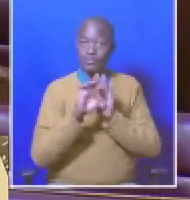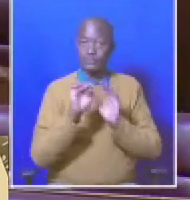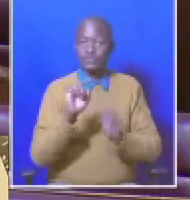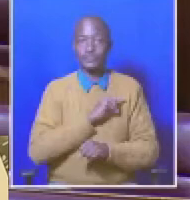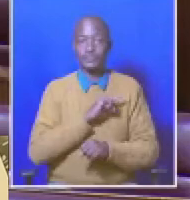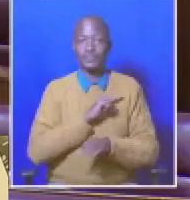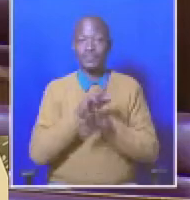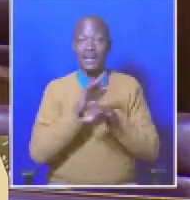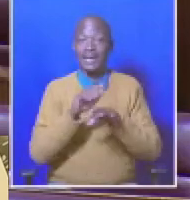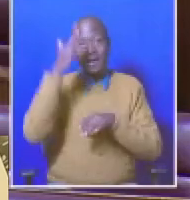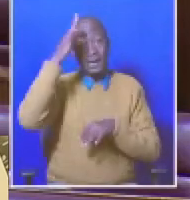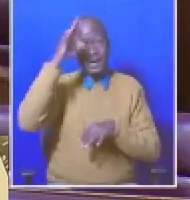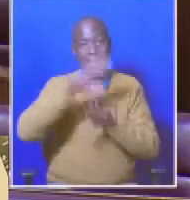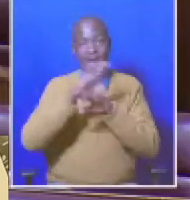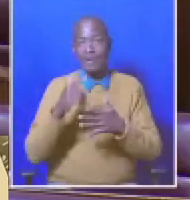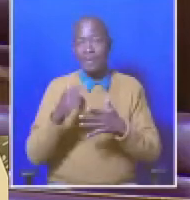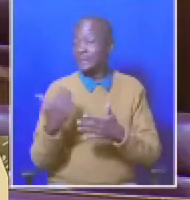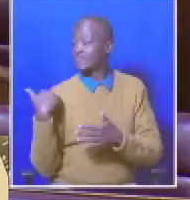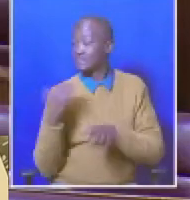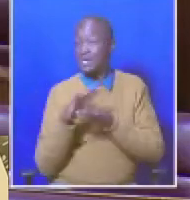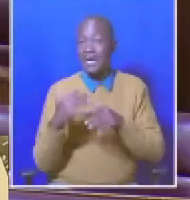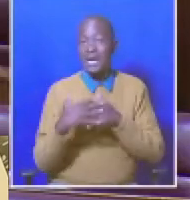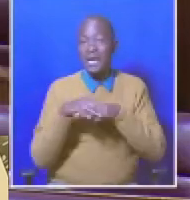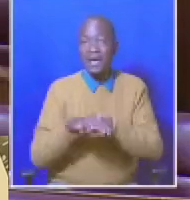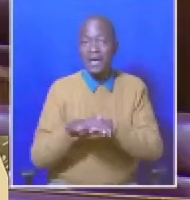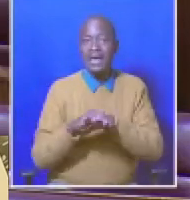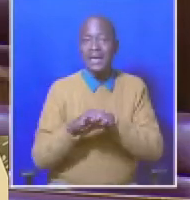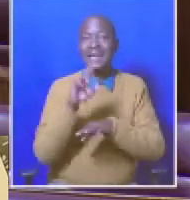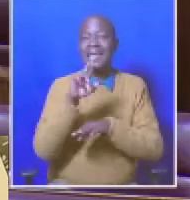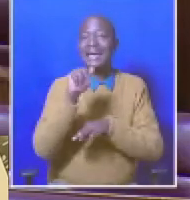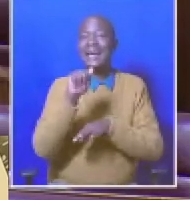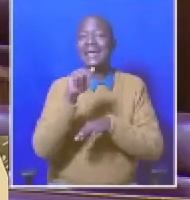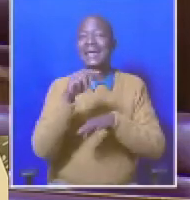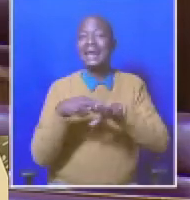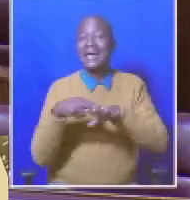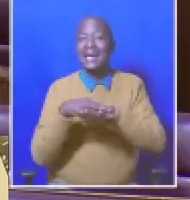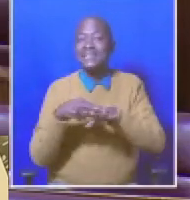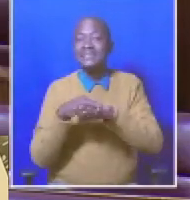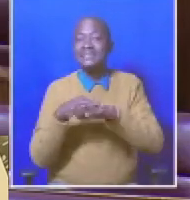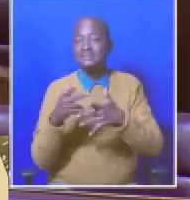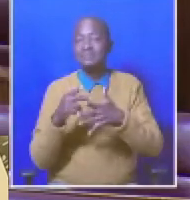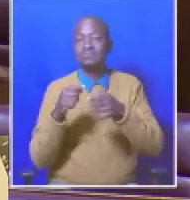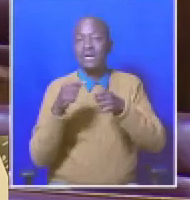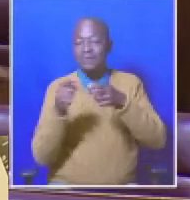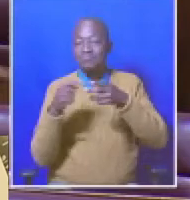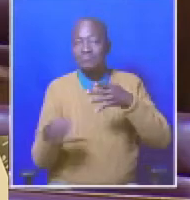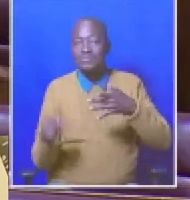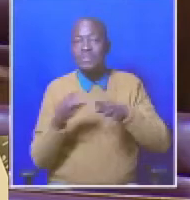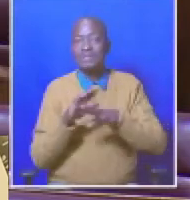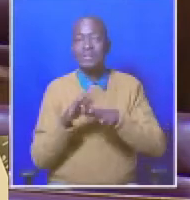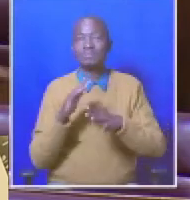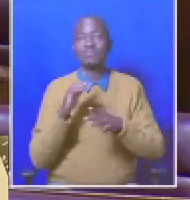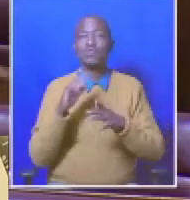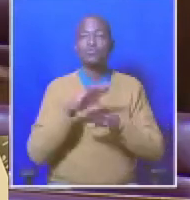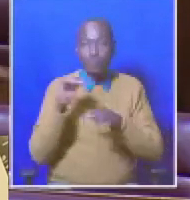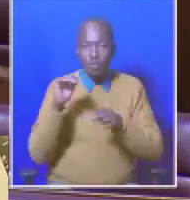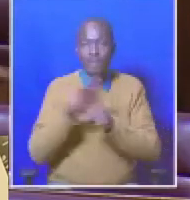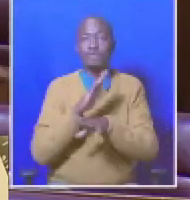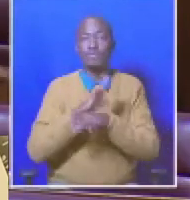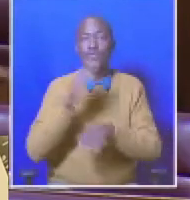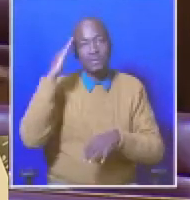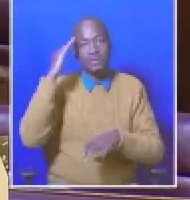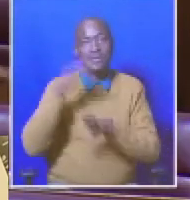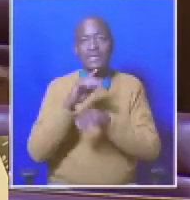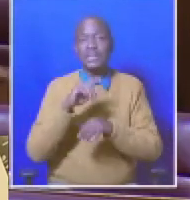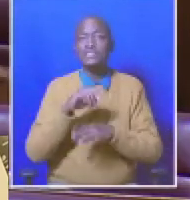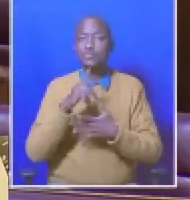is government's latest ploy to implement race quotas on water users, knowing full well that these water users